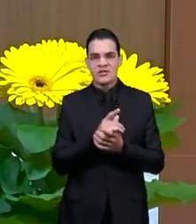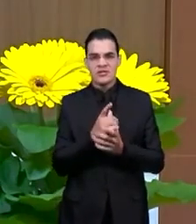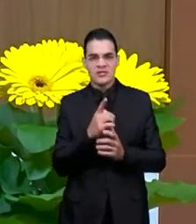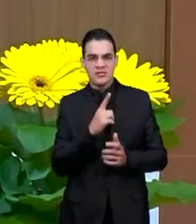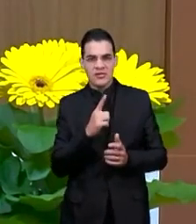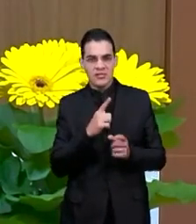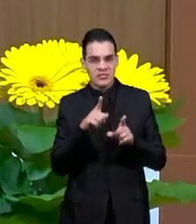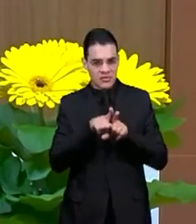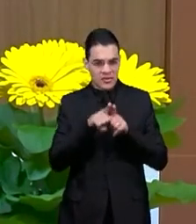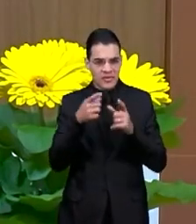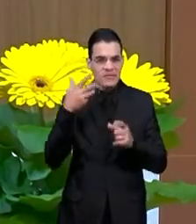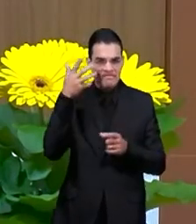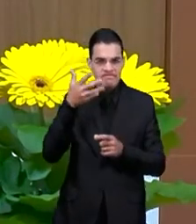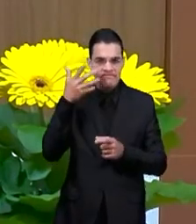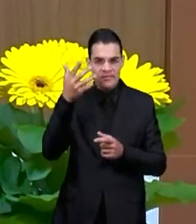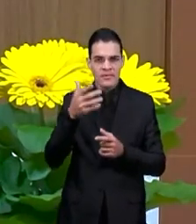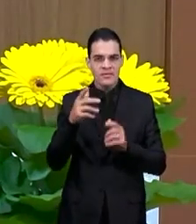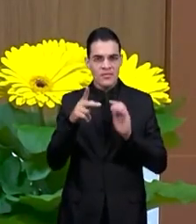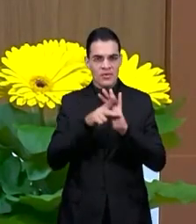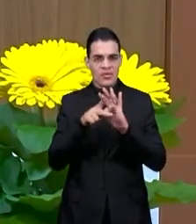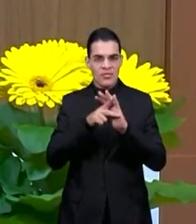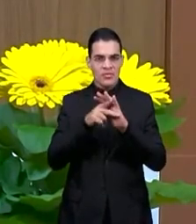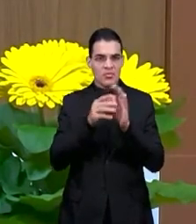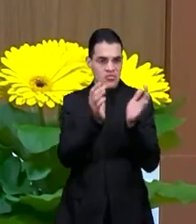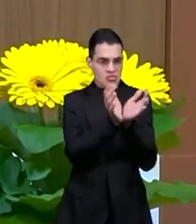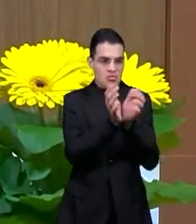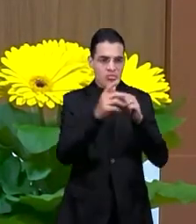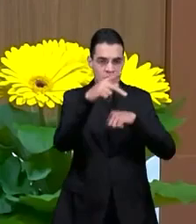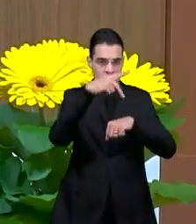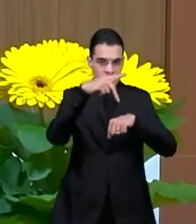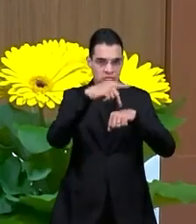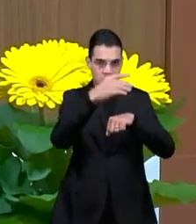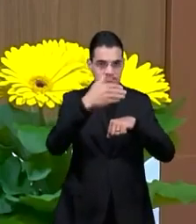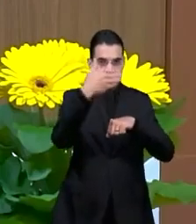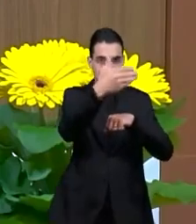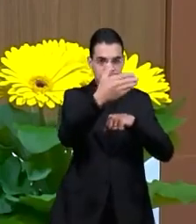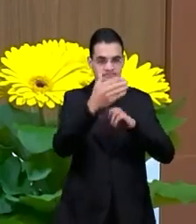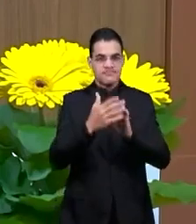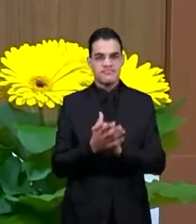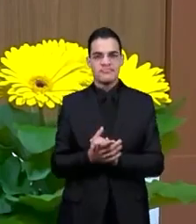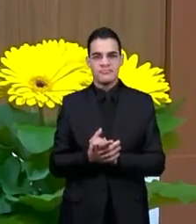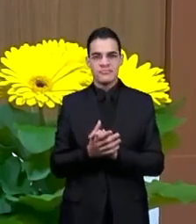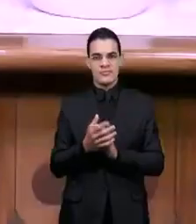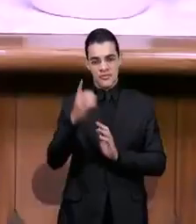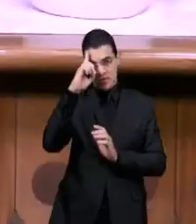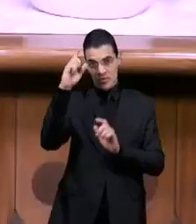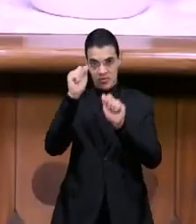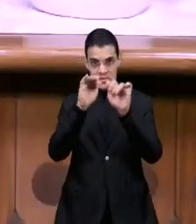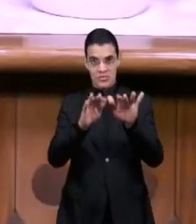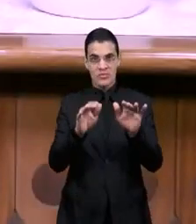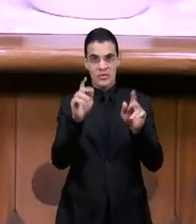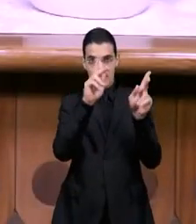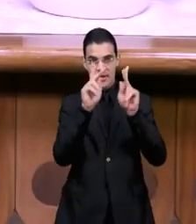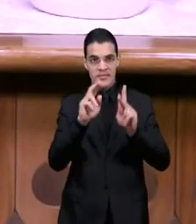the same message will be brought to the brethren from the churches abroad. May God bless us all. The peace of the Lord.